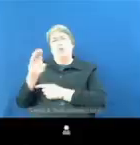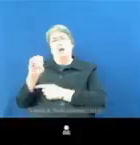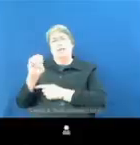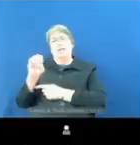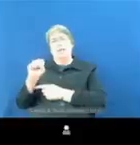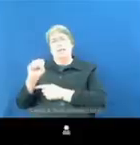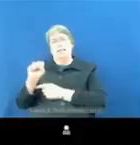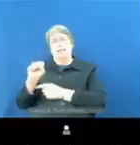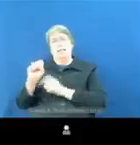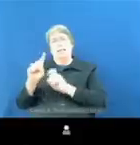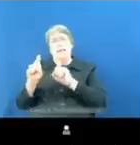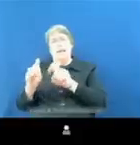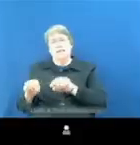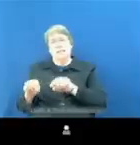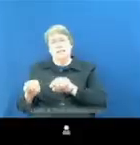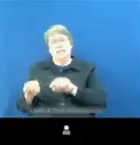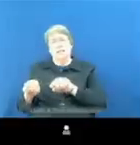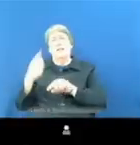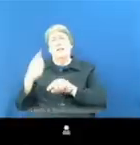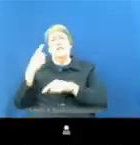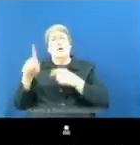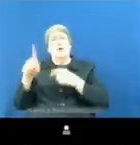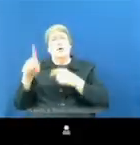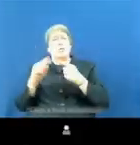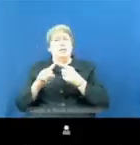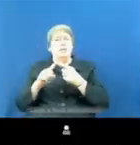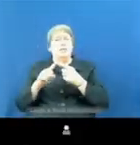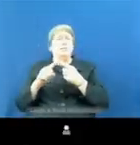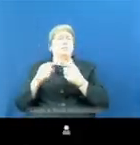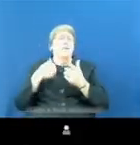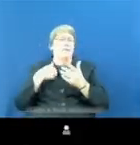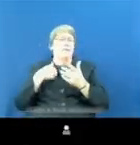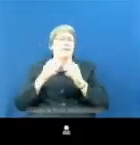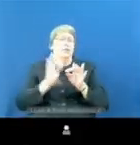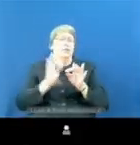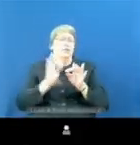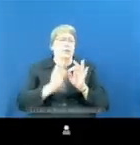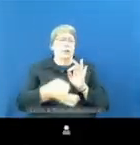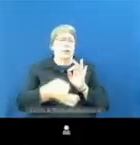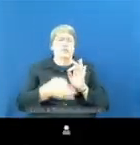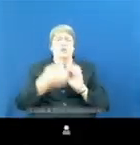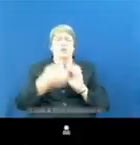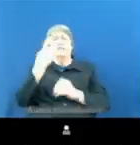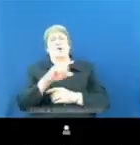the criminal process fundamentally unfair.